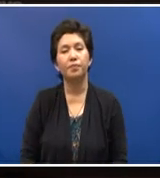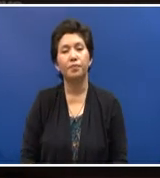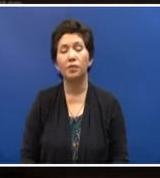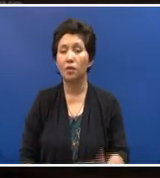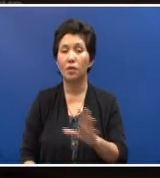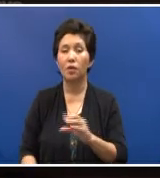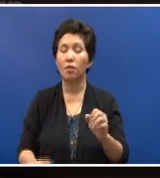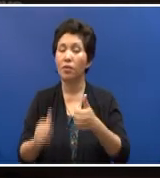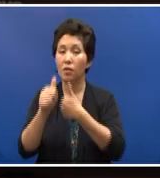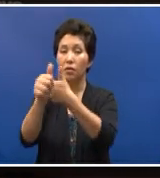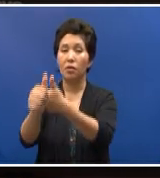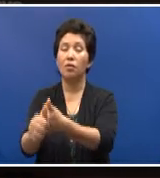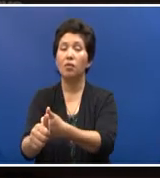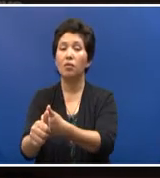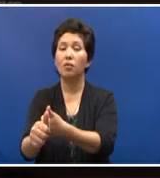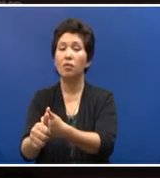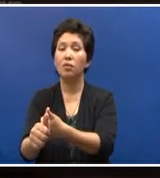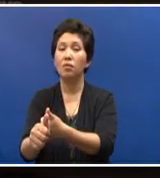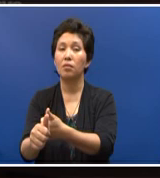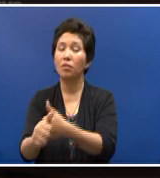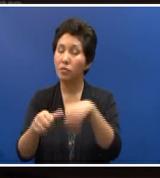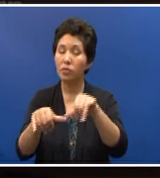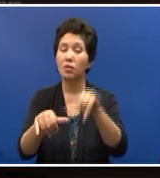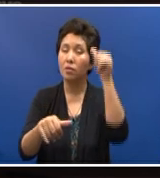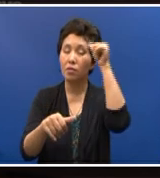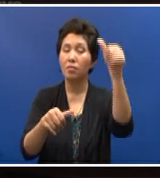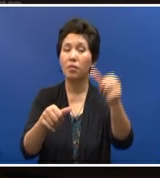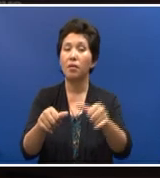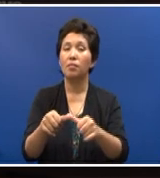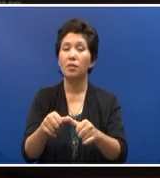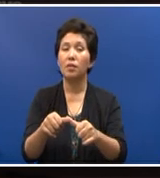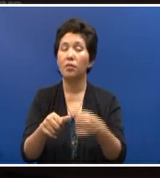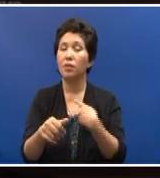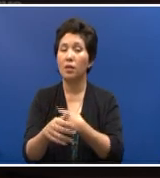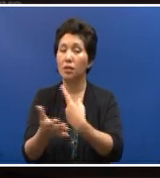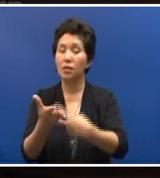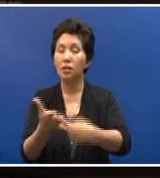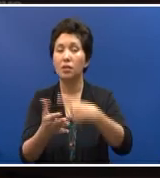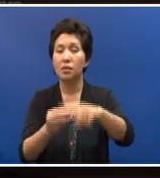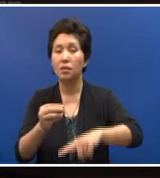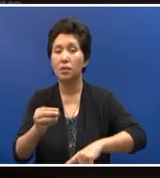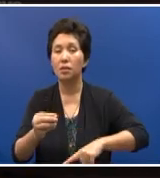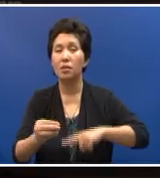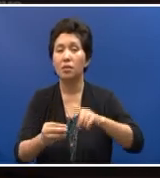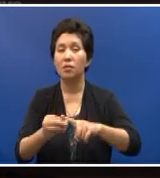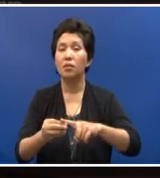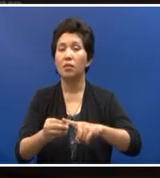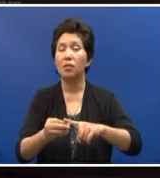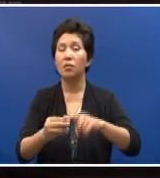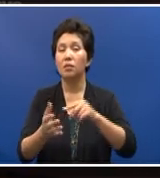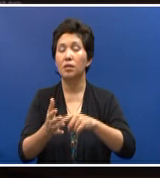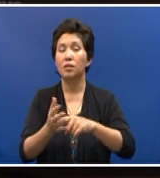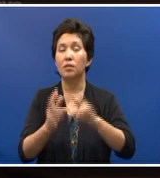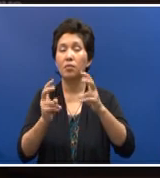Okay, and according to Durkheim, do you still remember Emile Durkheim? We have discussed about him before. Okay, when we